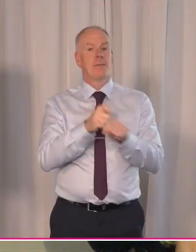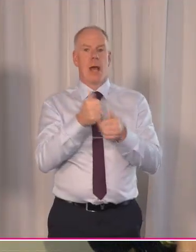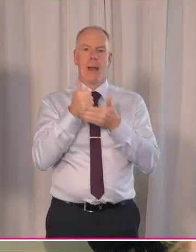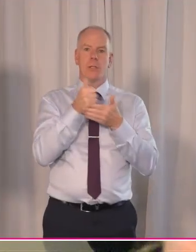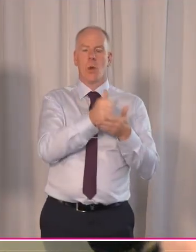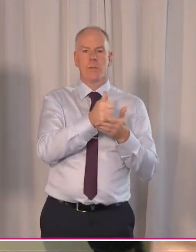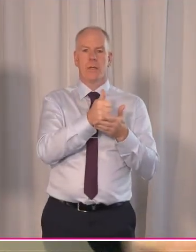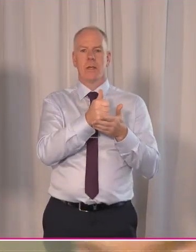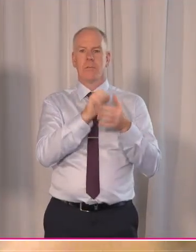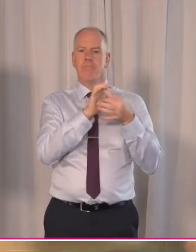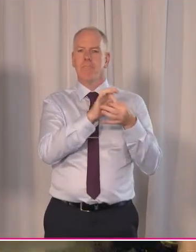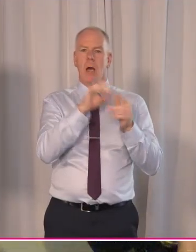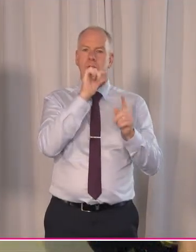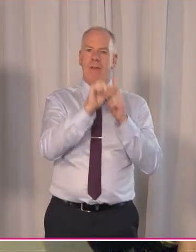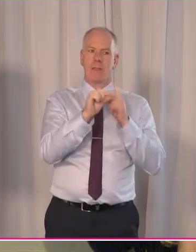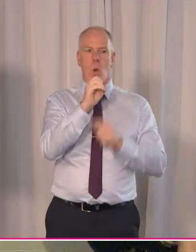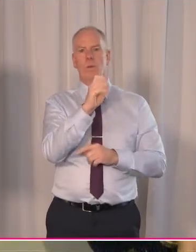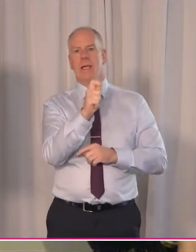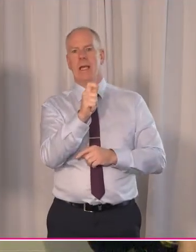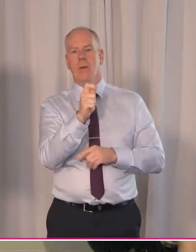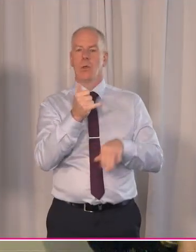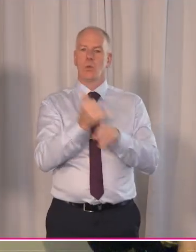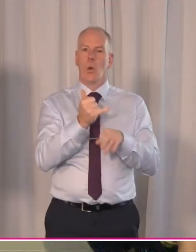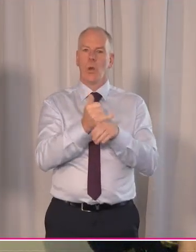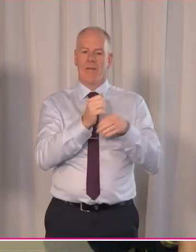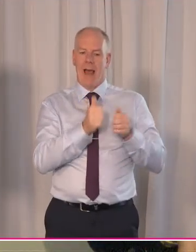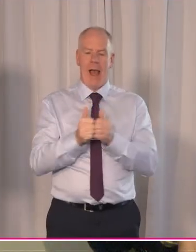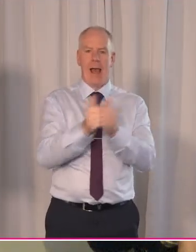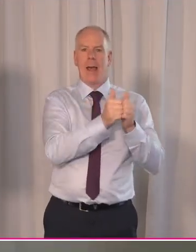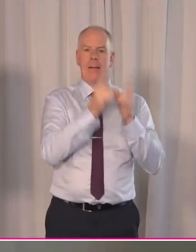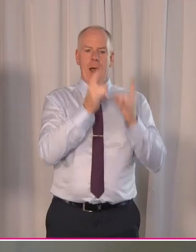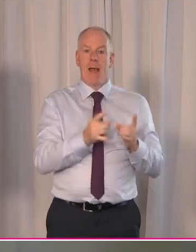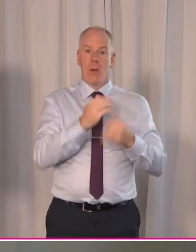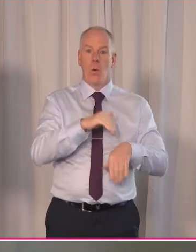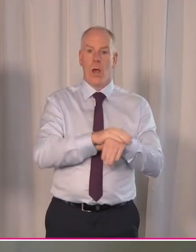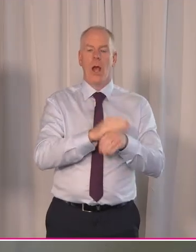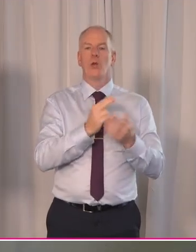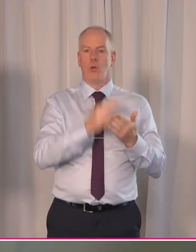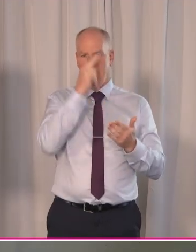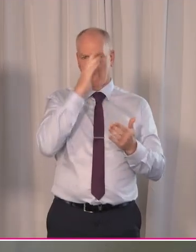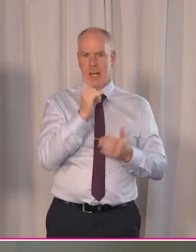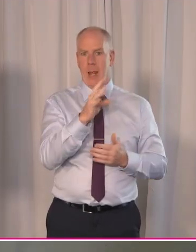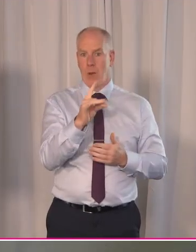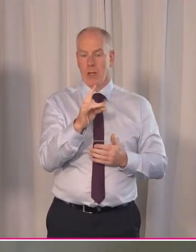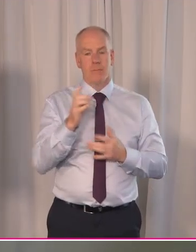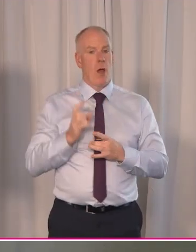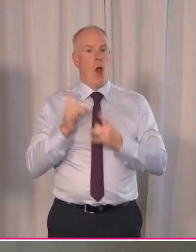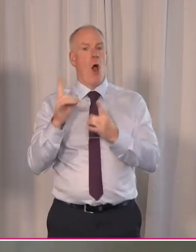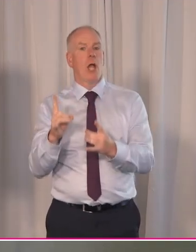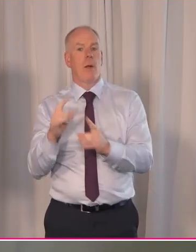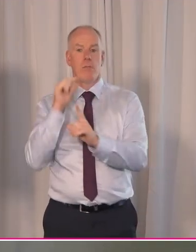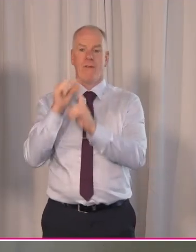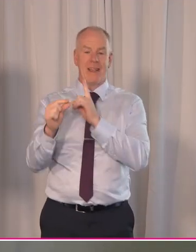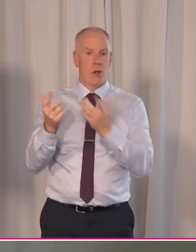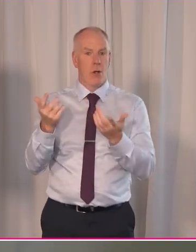in Occupational Therapy with the School of Allied Health at the University of Limerick. She's an Honorary Professor with the Department of Computer